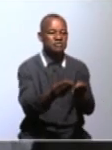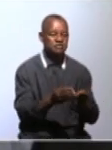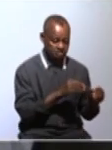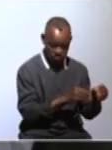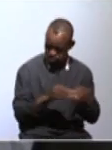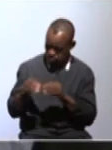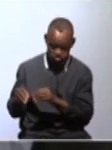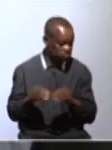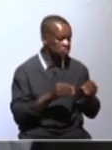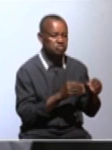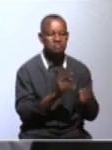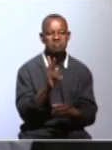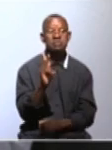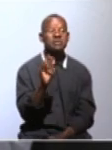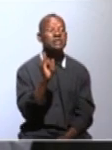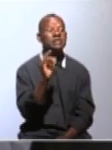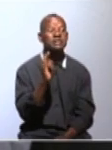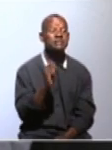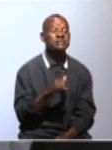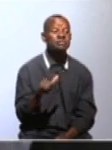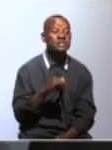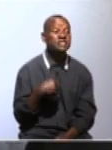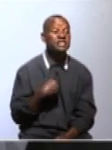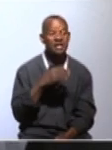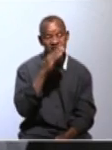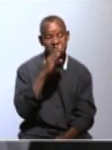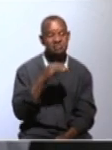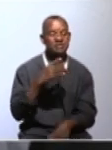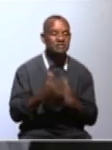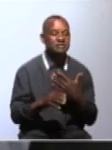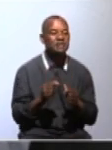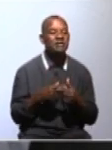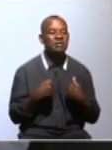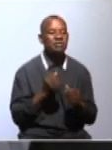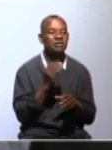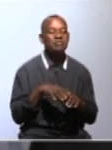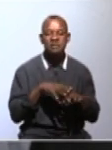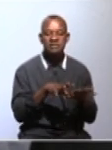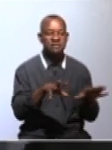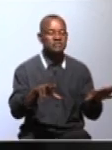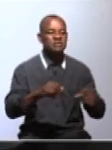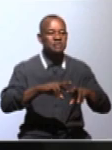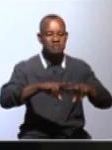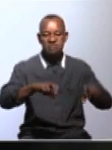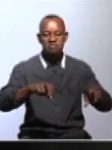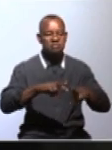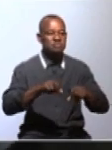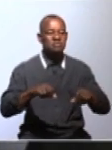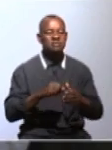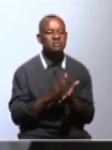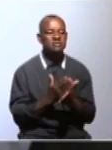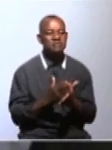these reagents that I've referred to, we'll be able to decentralize the testing to some of the major